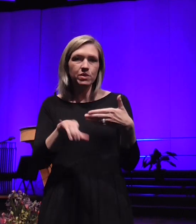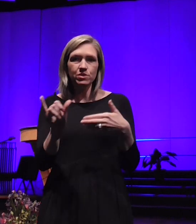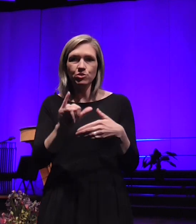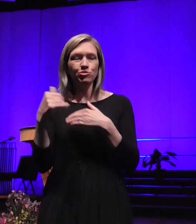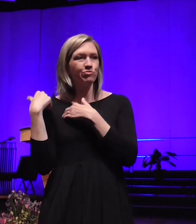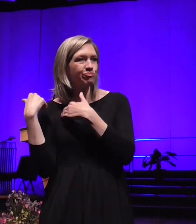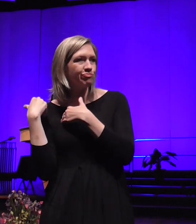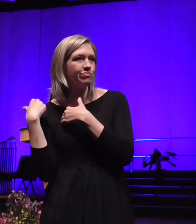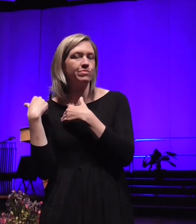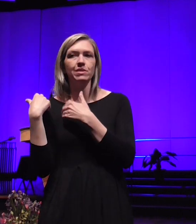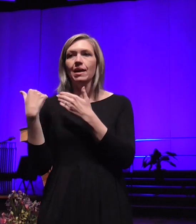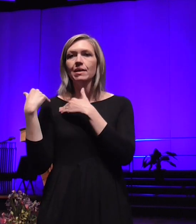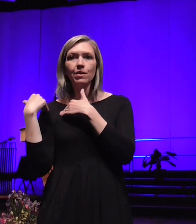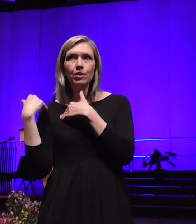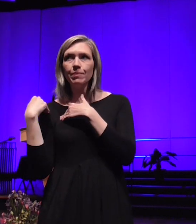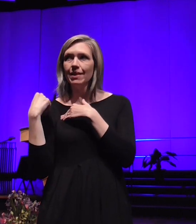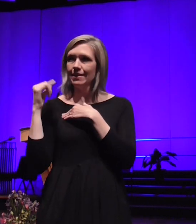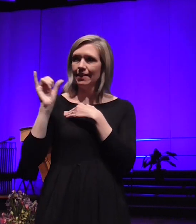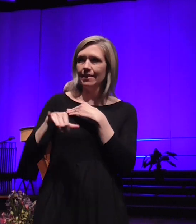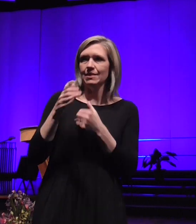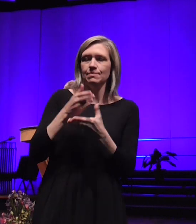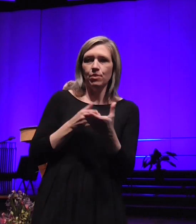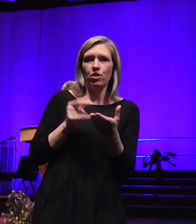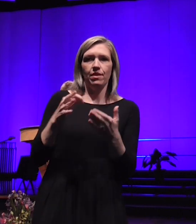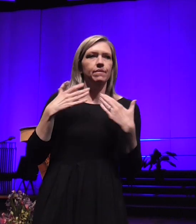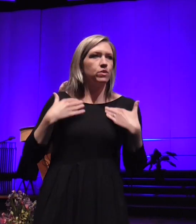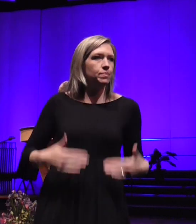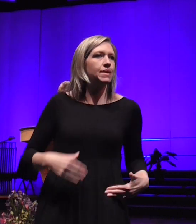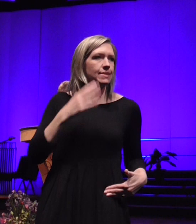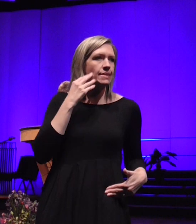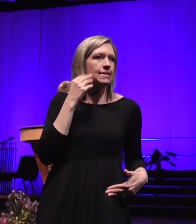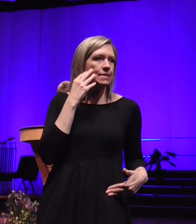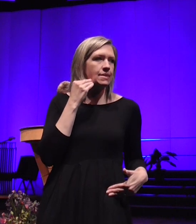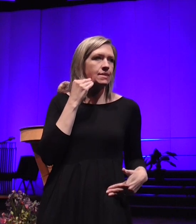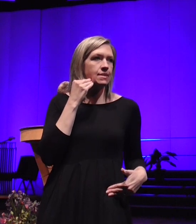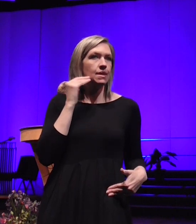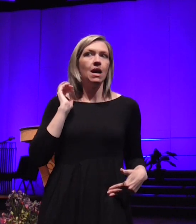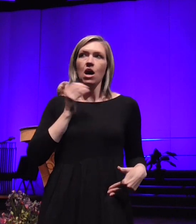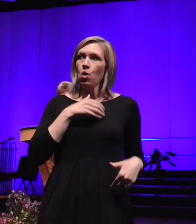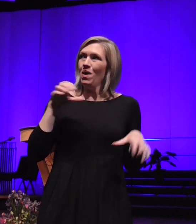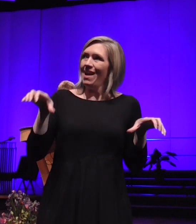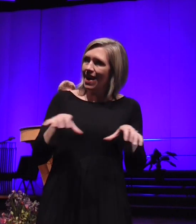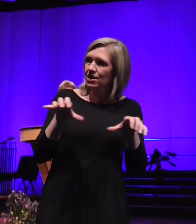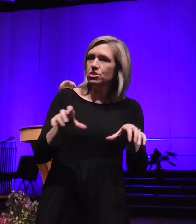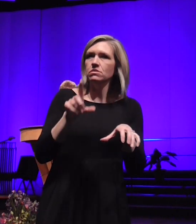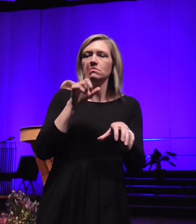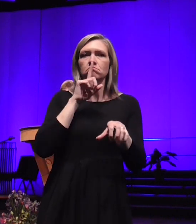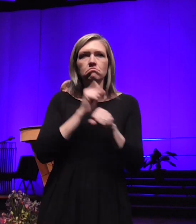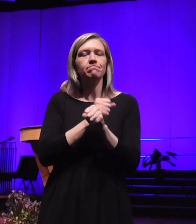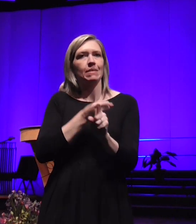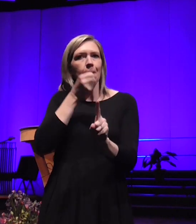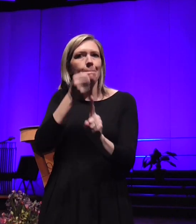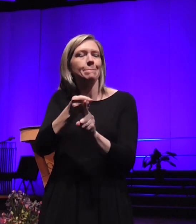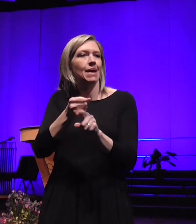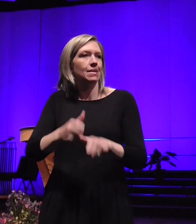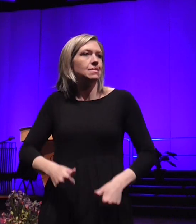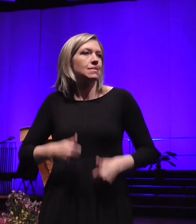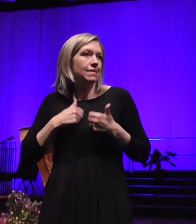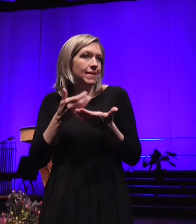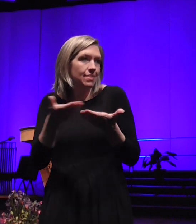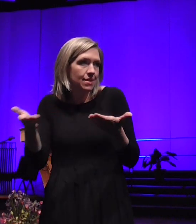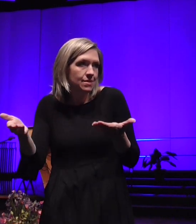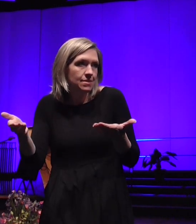consequences. Accountability is a part of humanity, and our actions have an impact on living